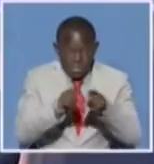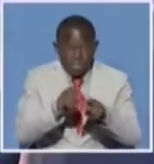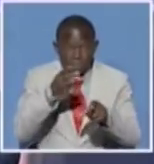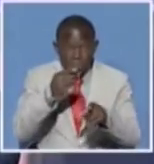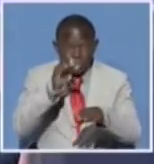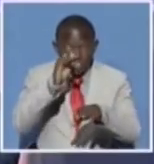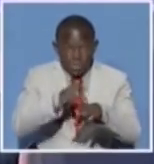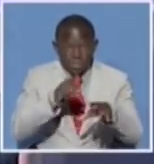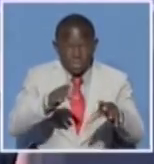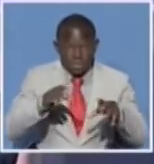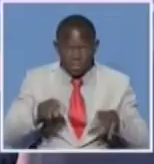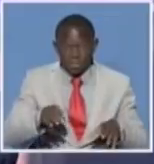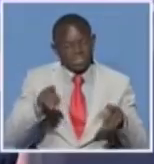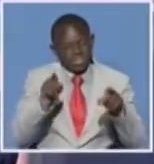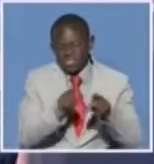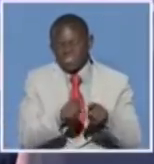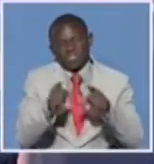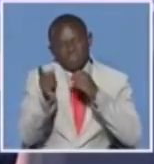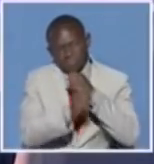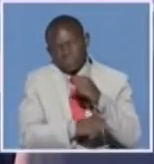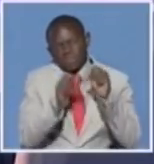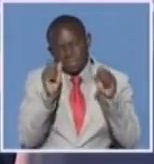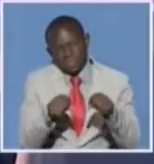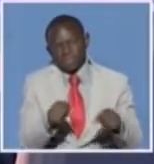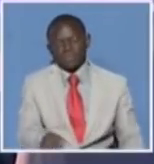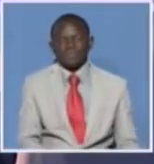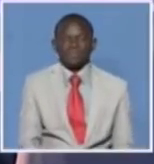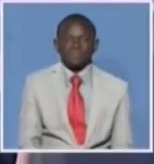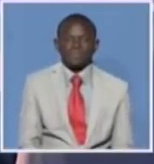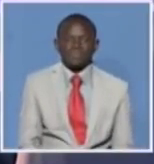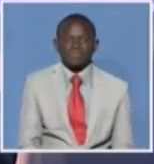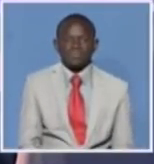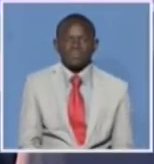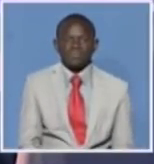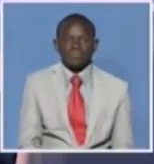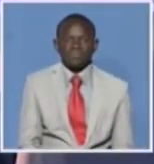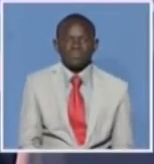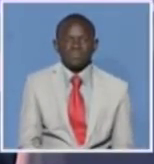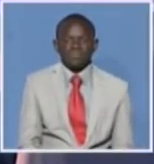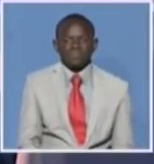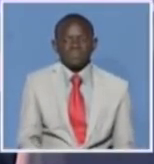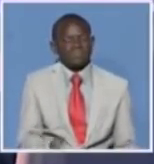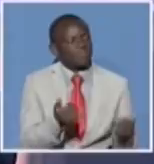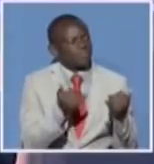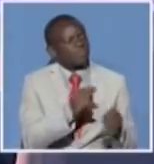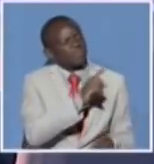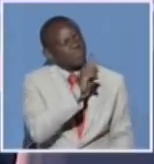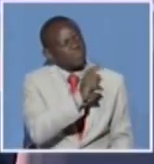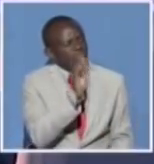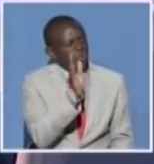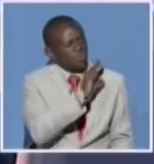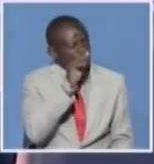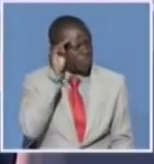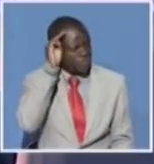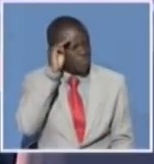leakage, which is a bigger story and almost overshadowing this theft at your ministry. What really happened? This is a big